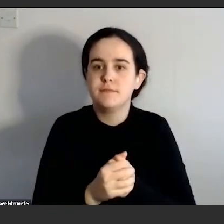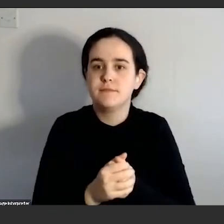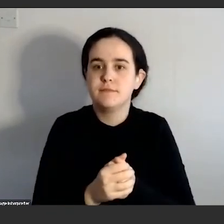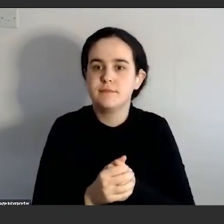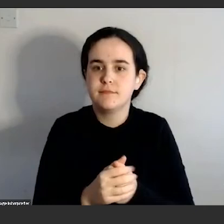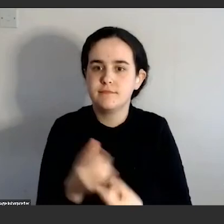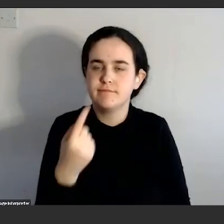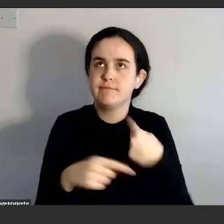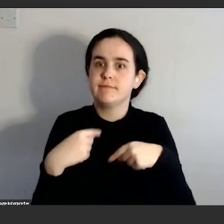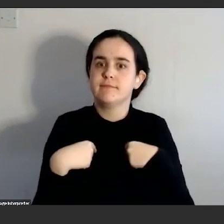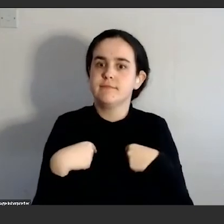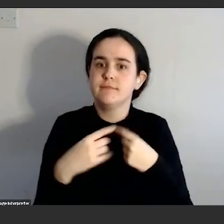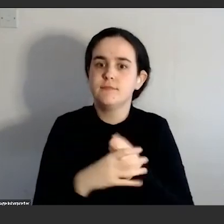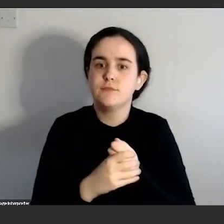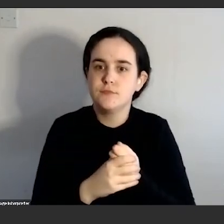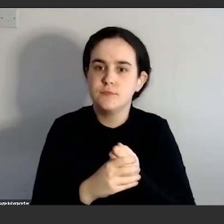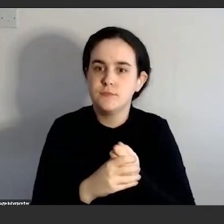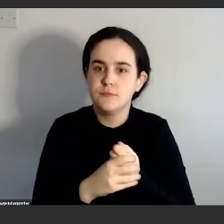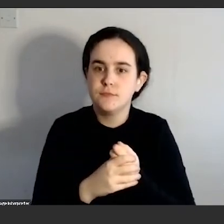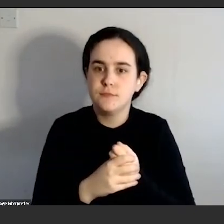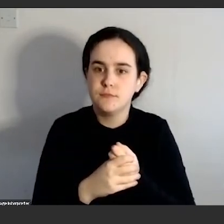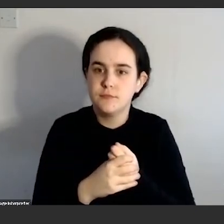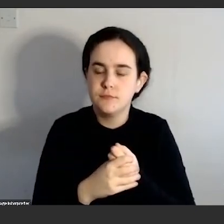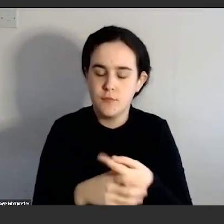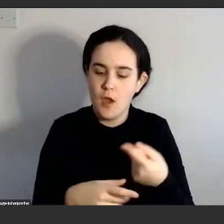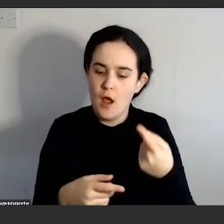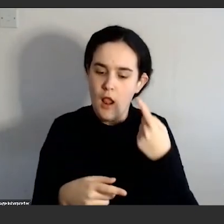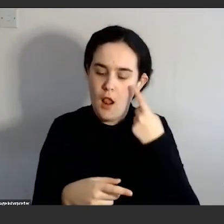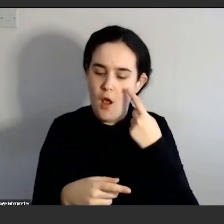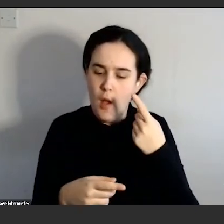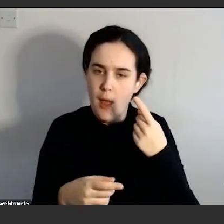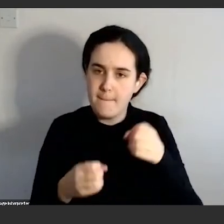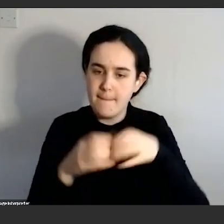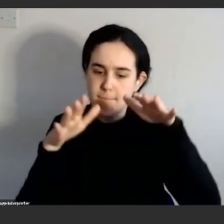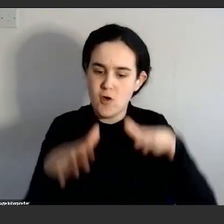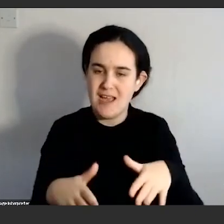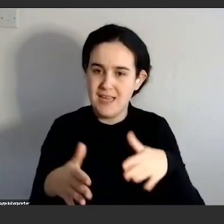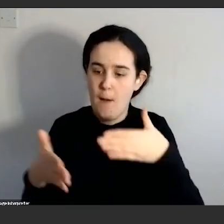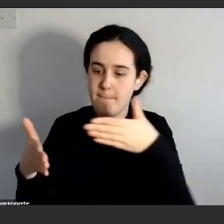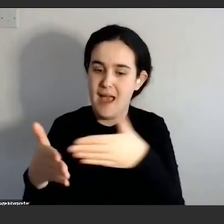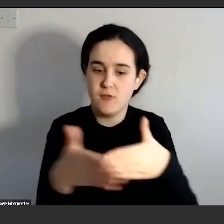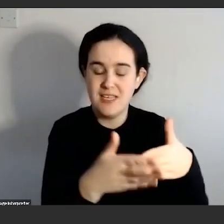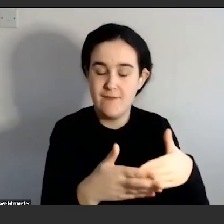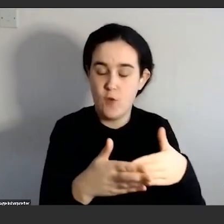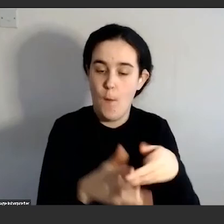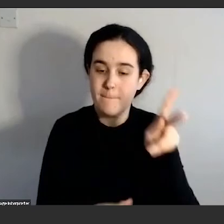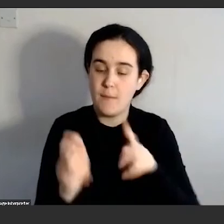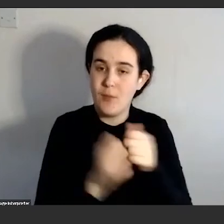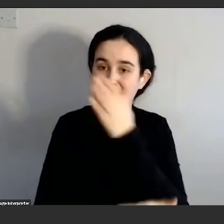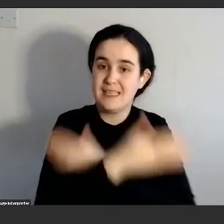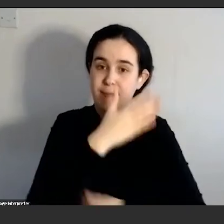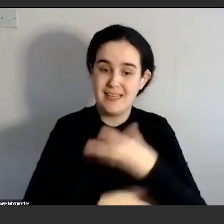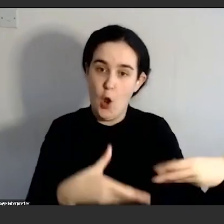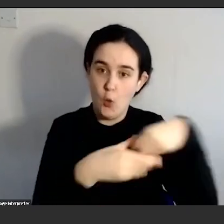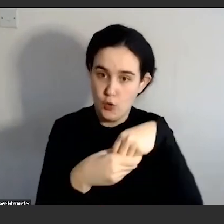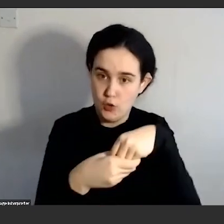ahead. No. I'm the Global Director for Health, Nutrition, and Population in the World Bank, and I'm also the Director